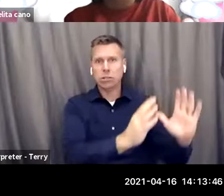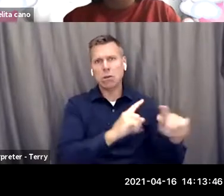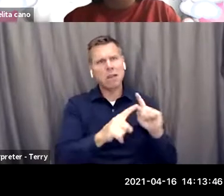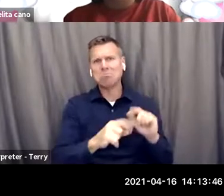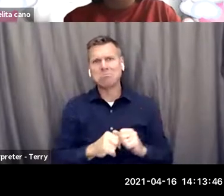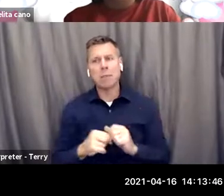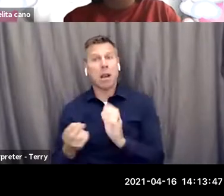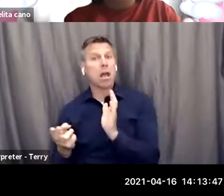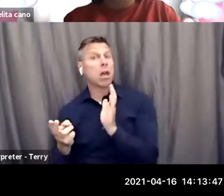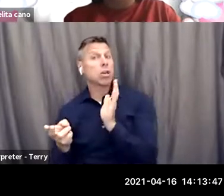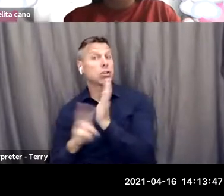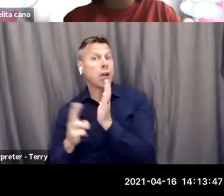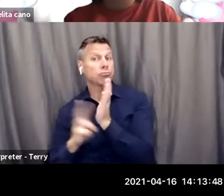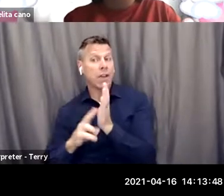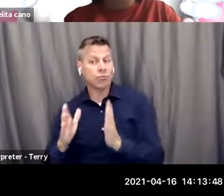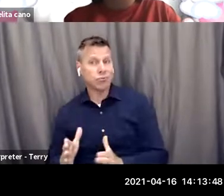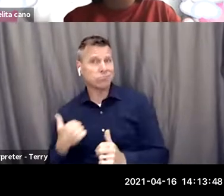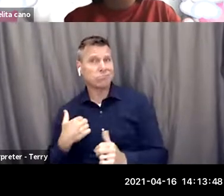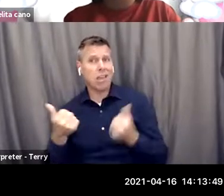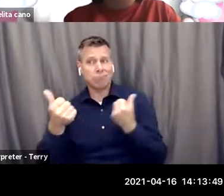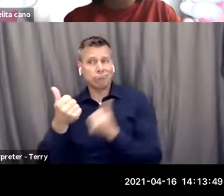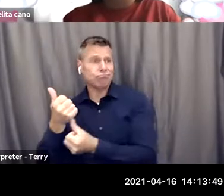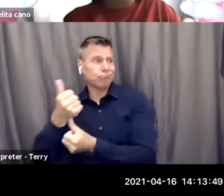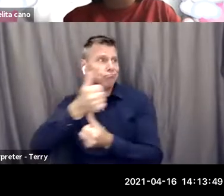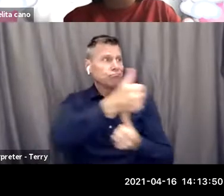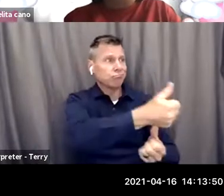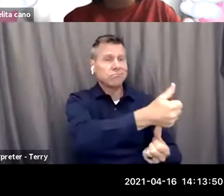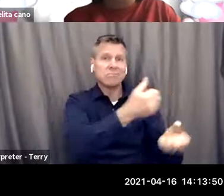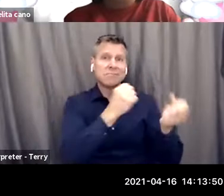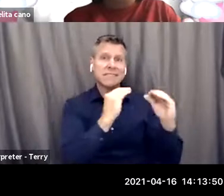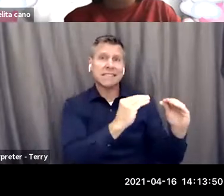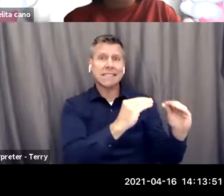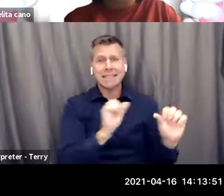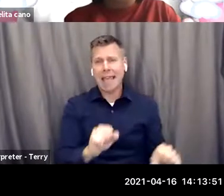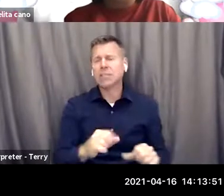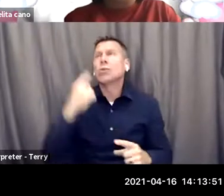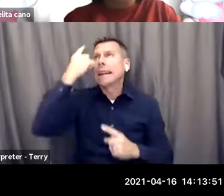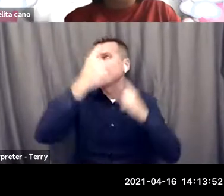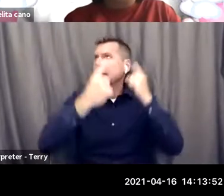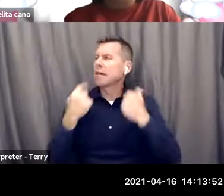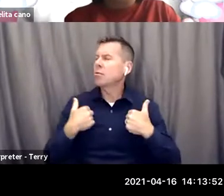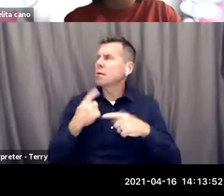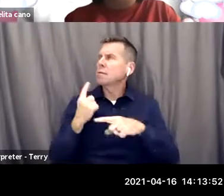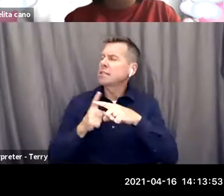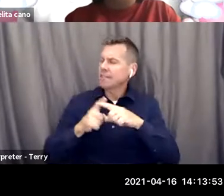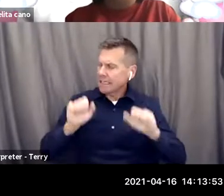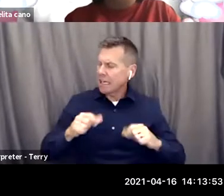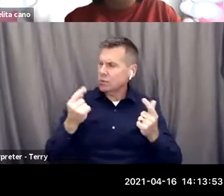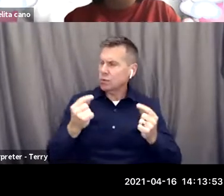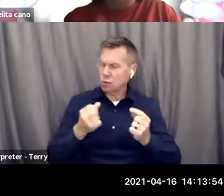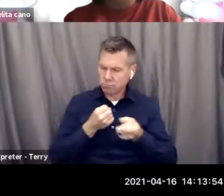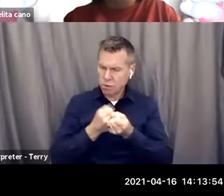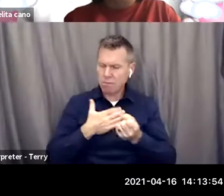to be able to accomplish what you want to do that's positive and contributes to your community in a good